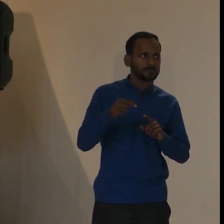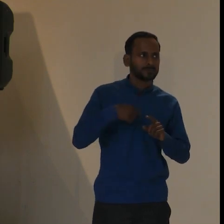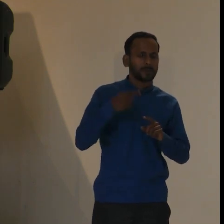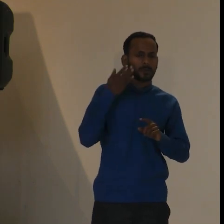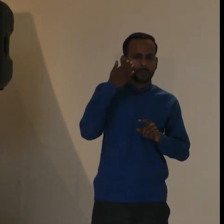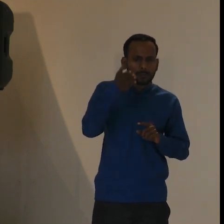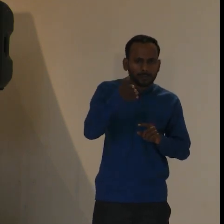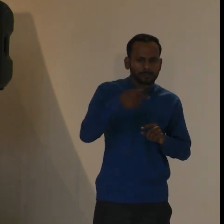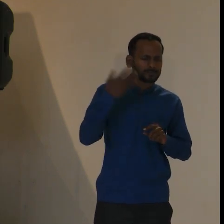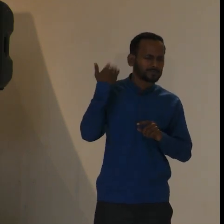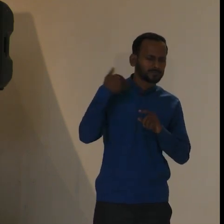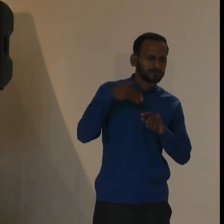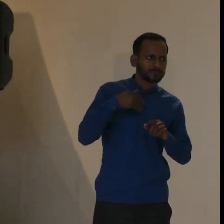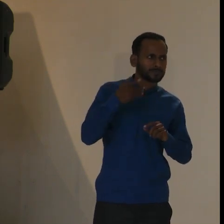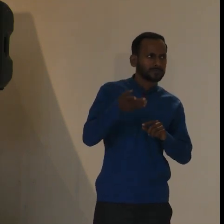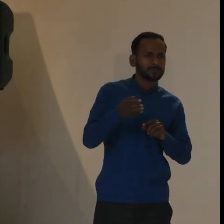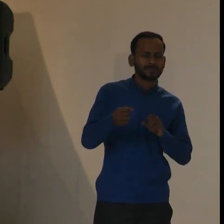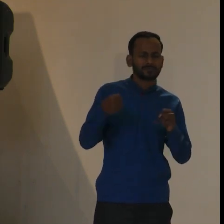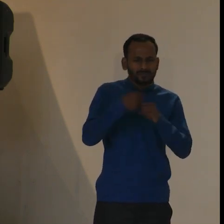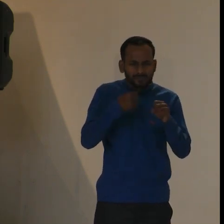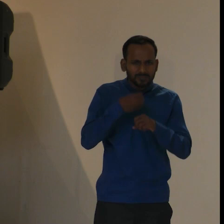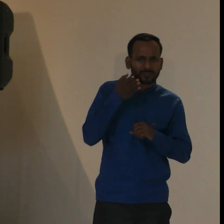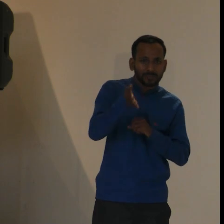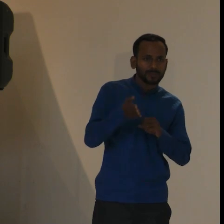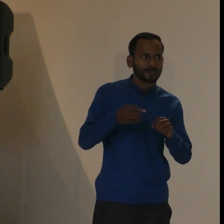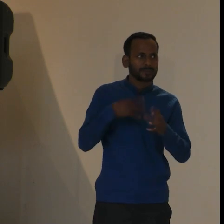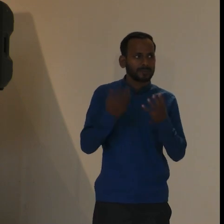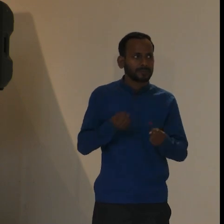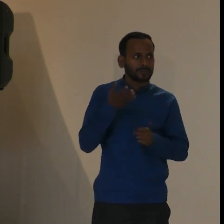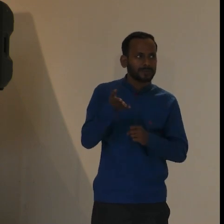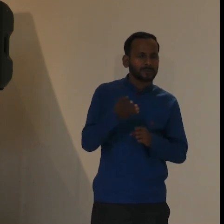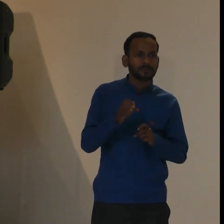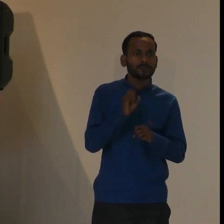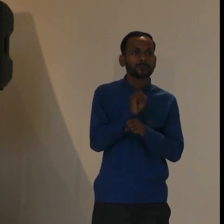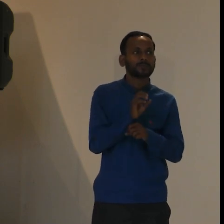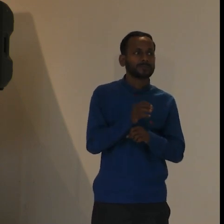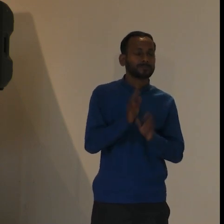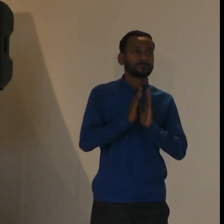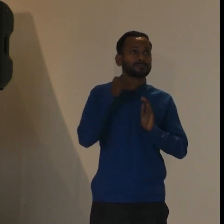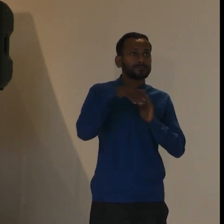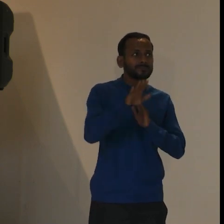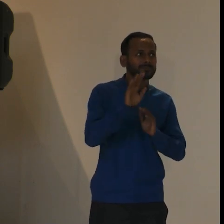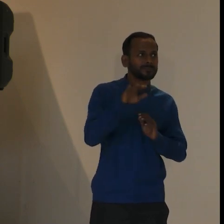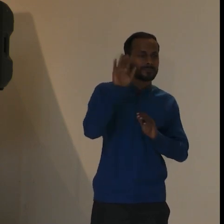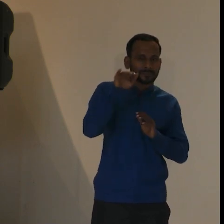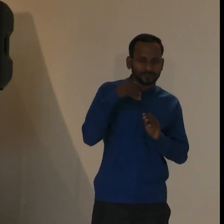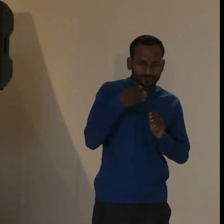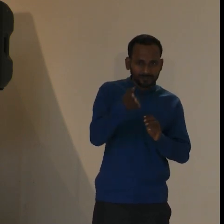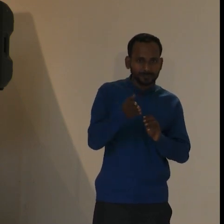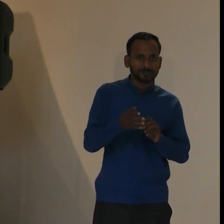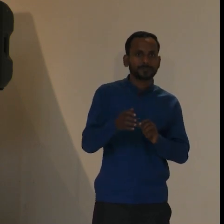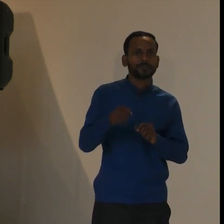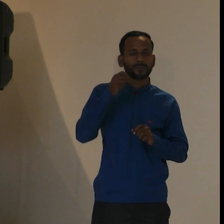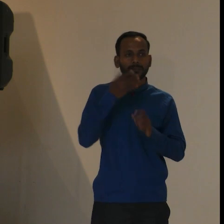head, I was, fighting over this idea that St. Andrew's is a Protestant church. And the music of the